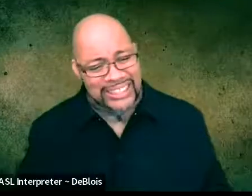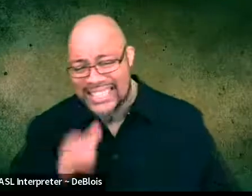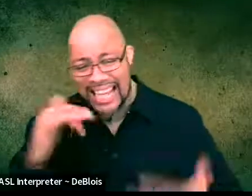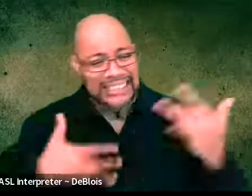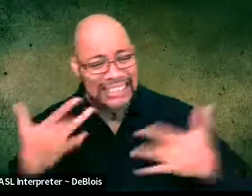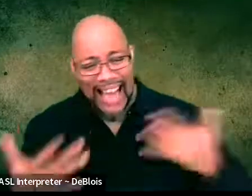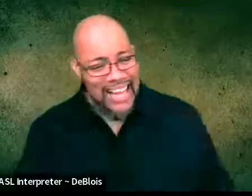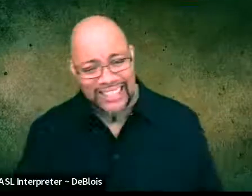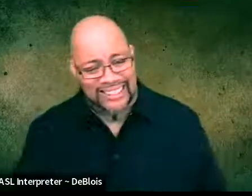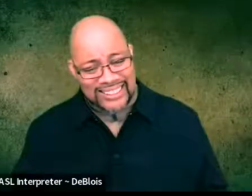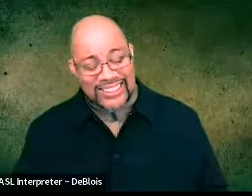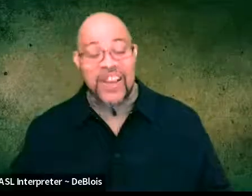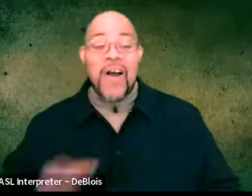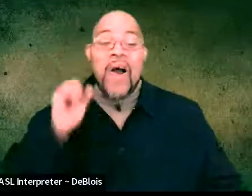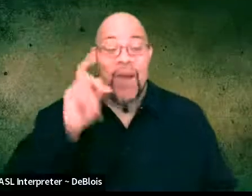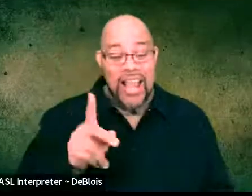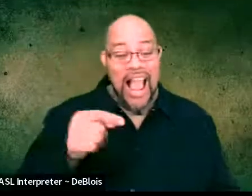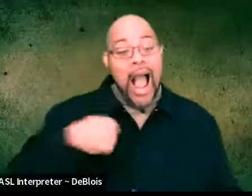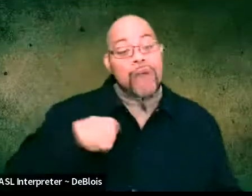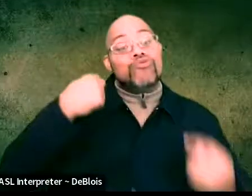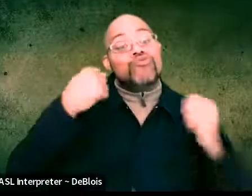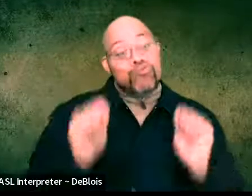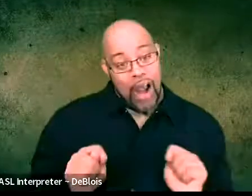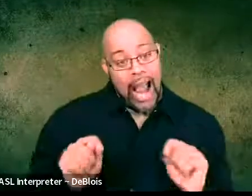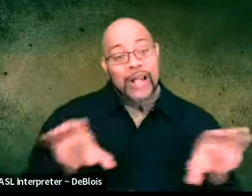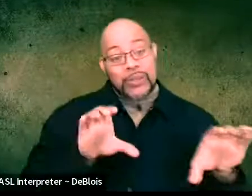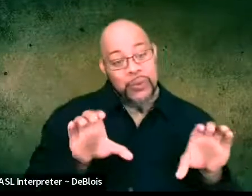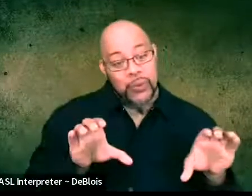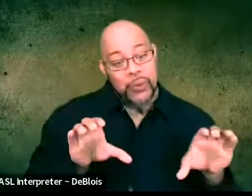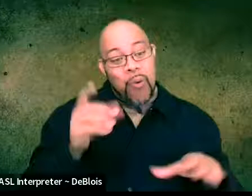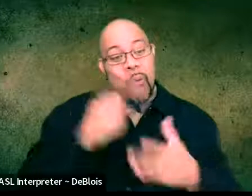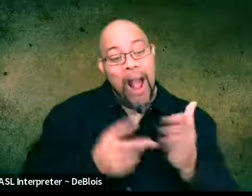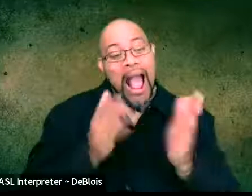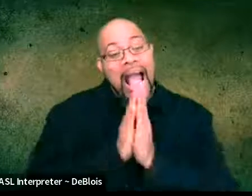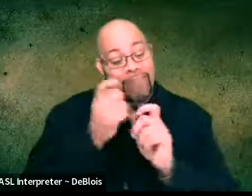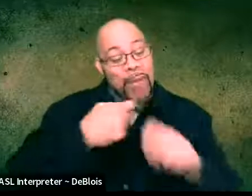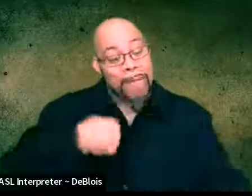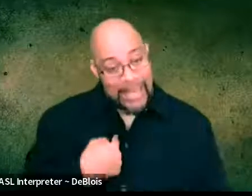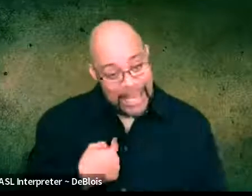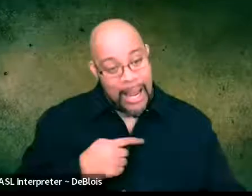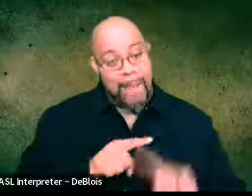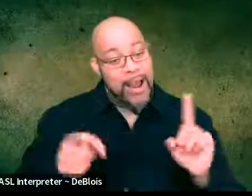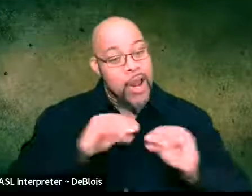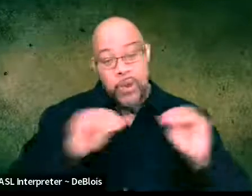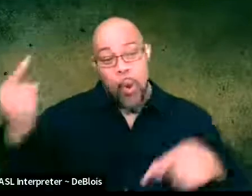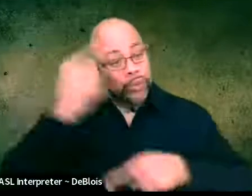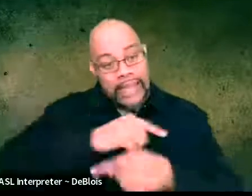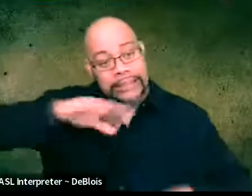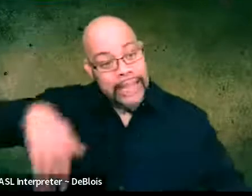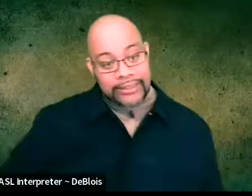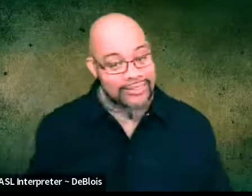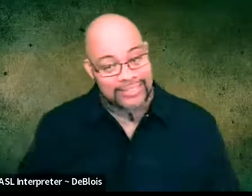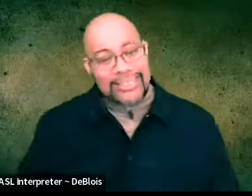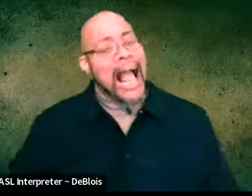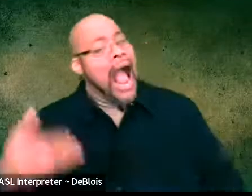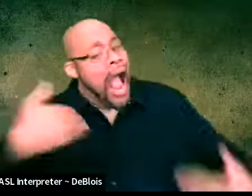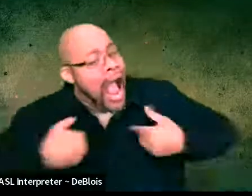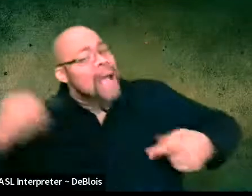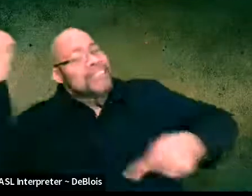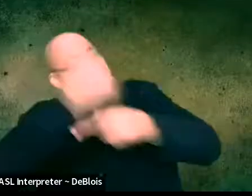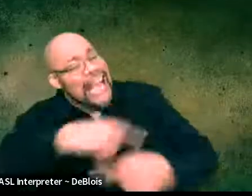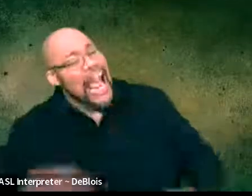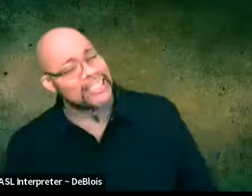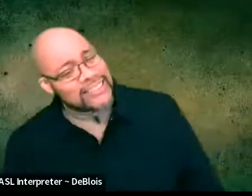understand. Okay, I'm trying to do what is asked of me, but there are no dates. There is